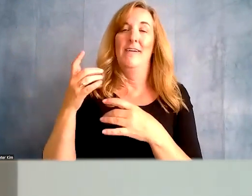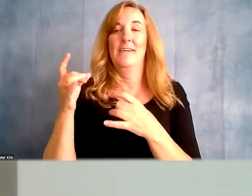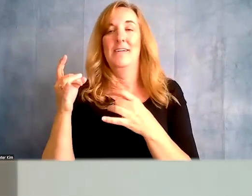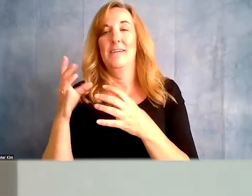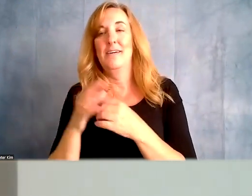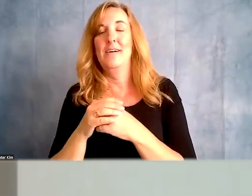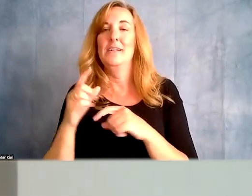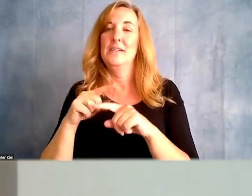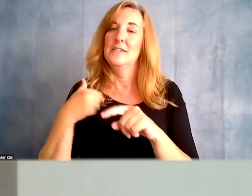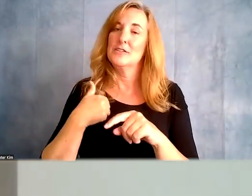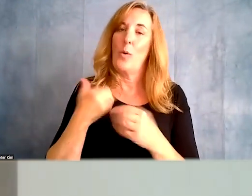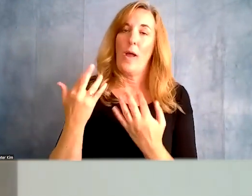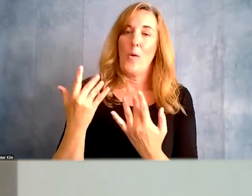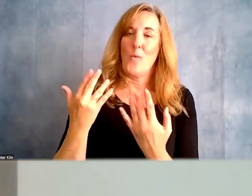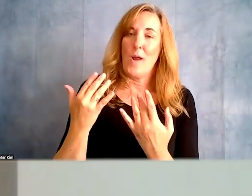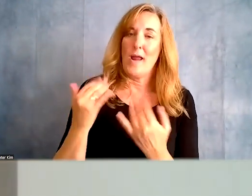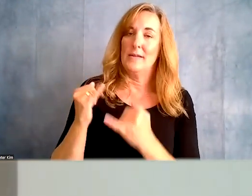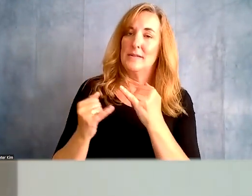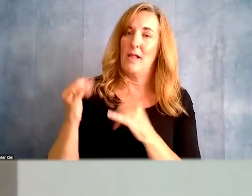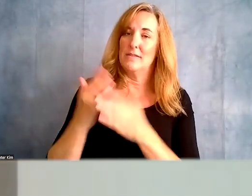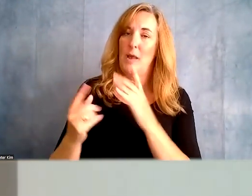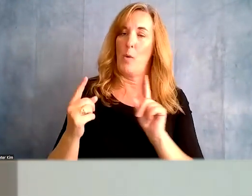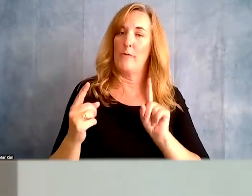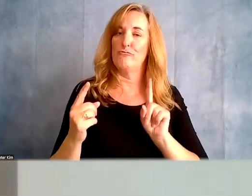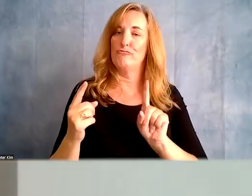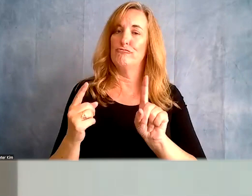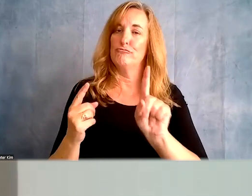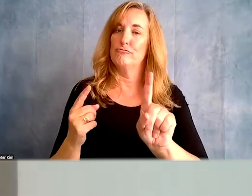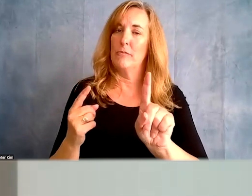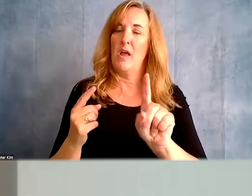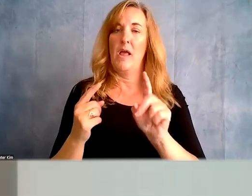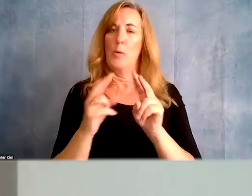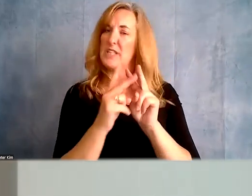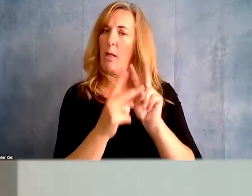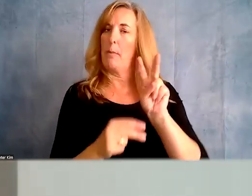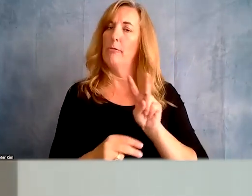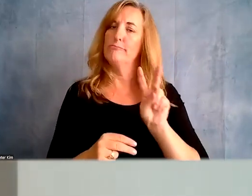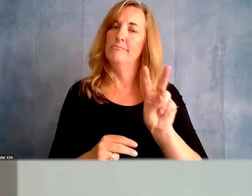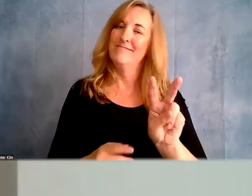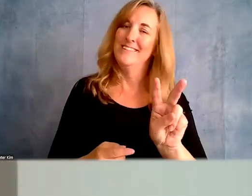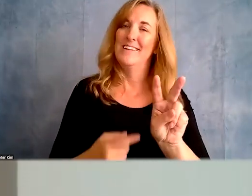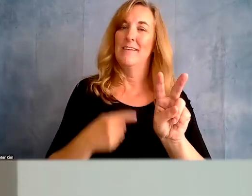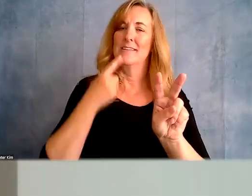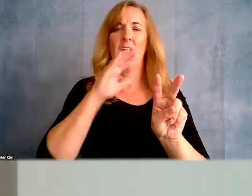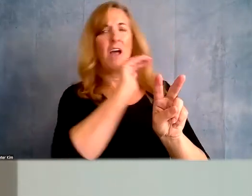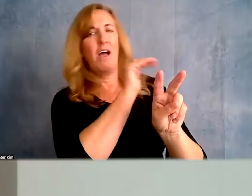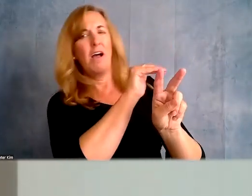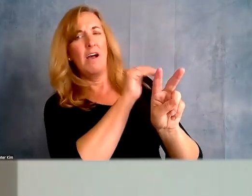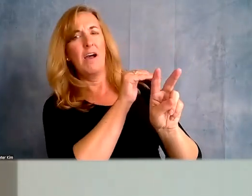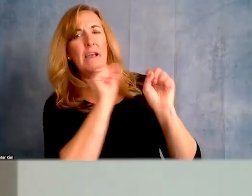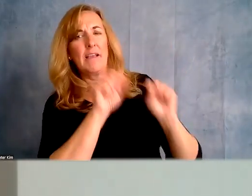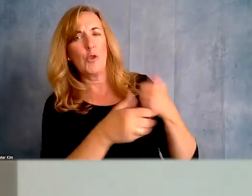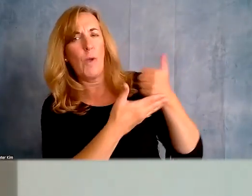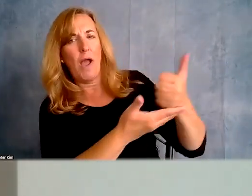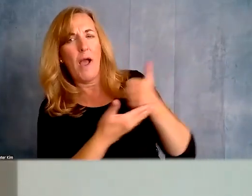And so I waited until somebody came along. It was a couple, and I said, "Excuse me, can you help me?